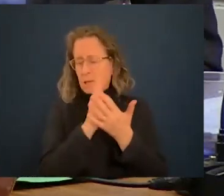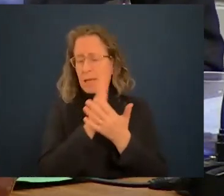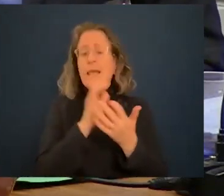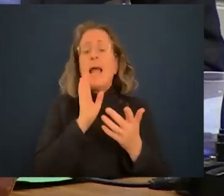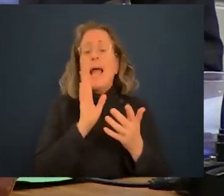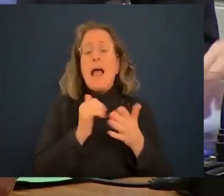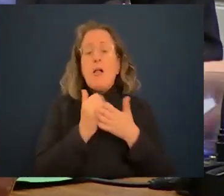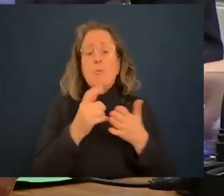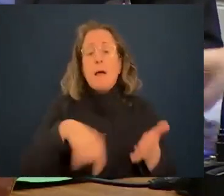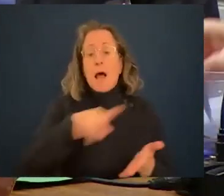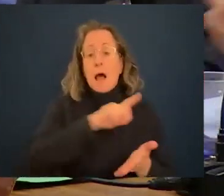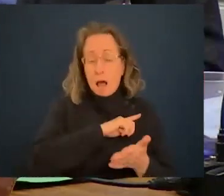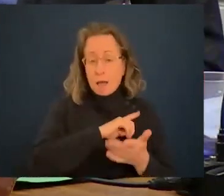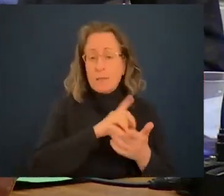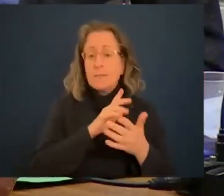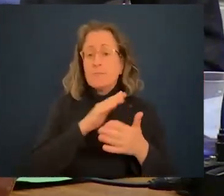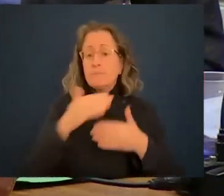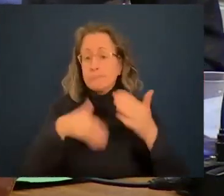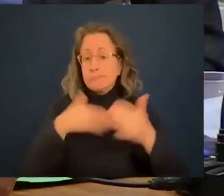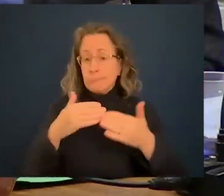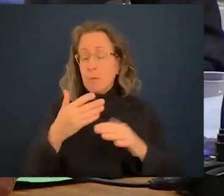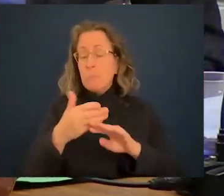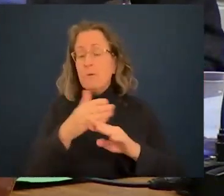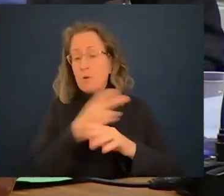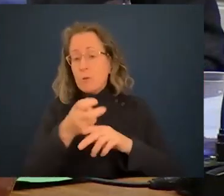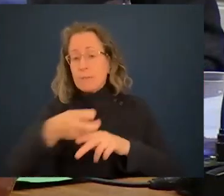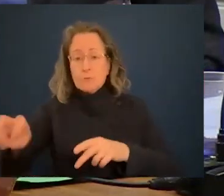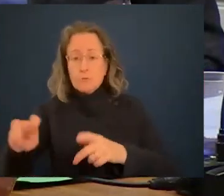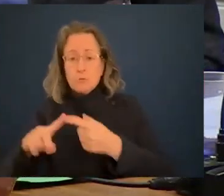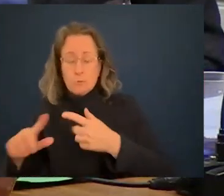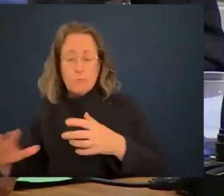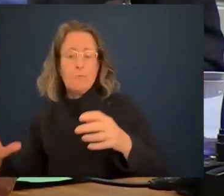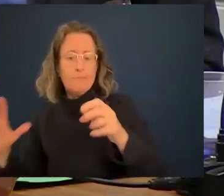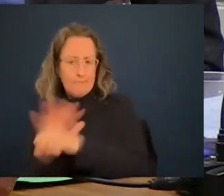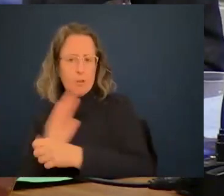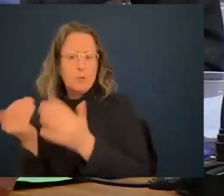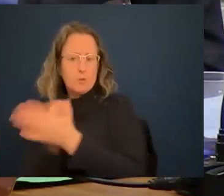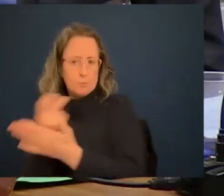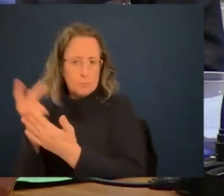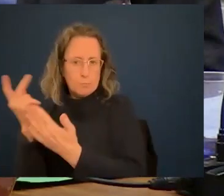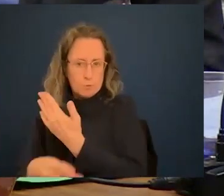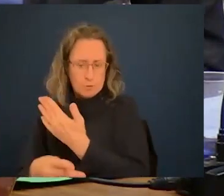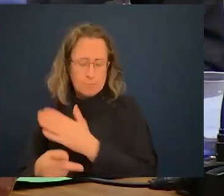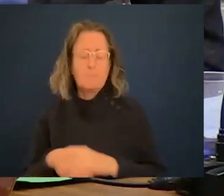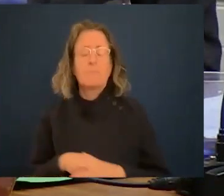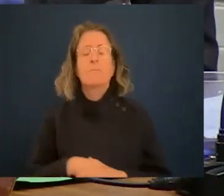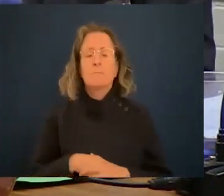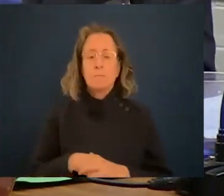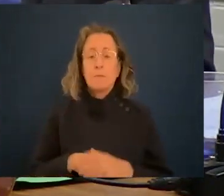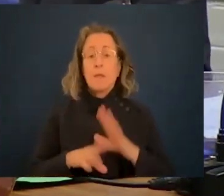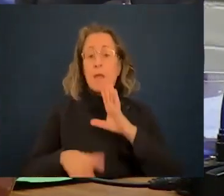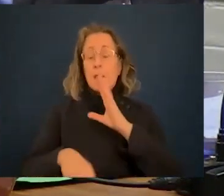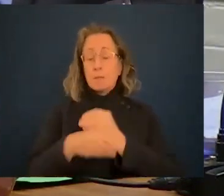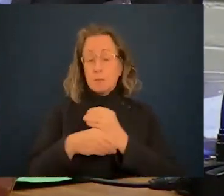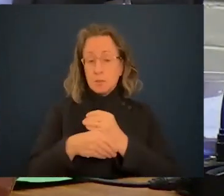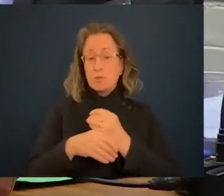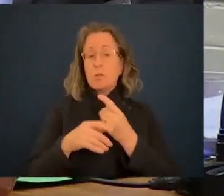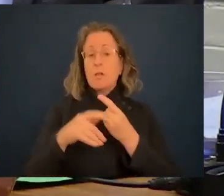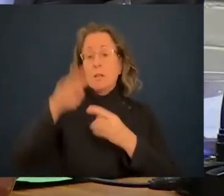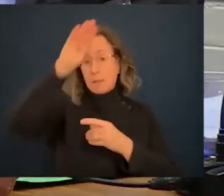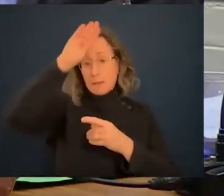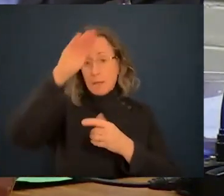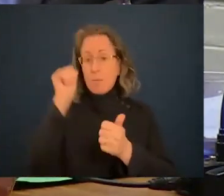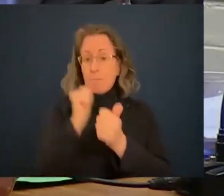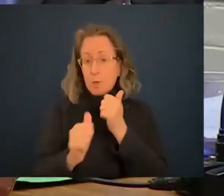solution is determined uh the addition the additional firefighter per platoon funded by this project